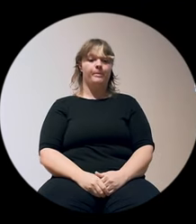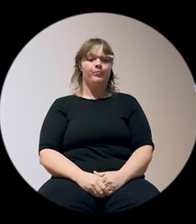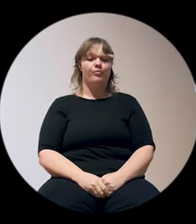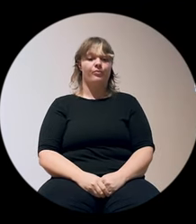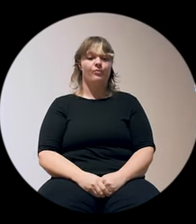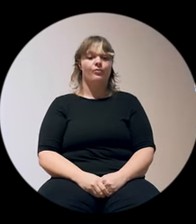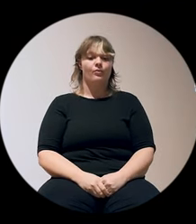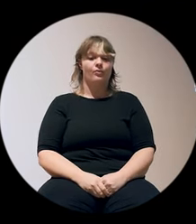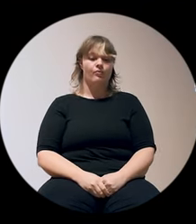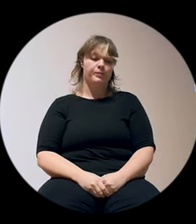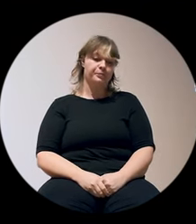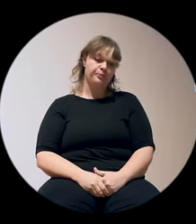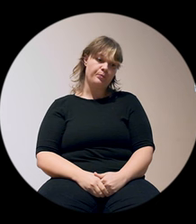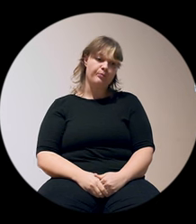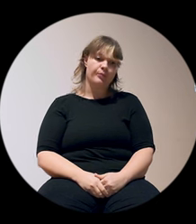in